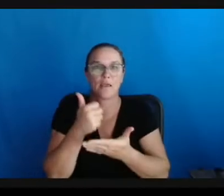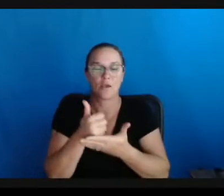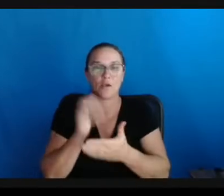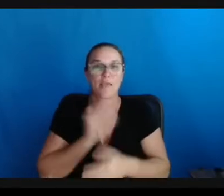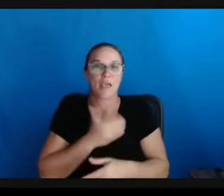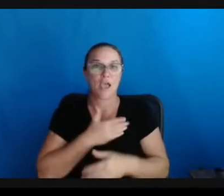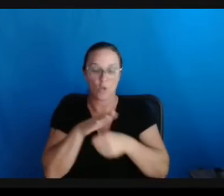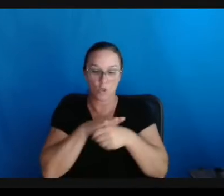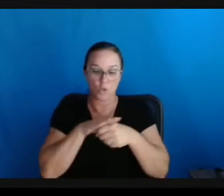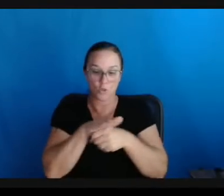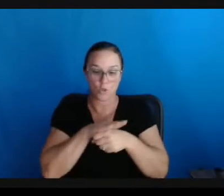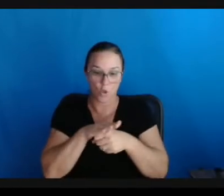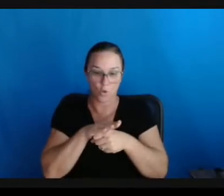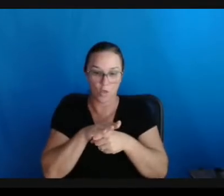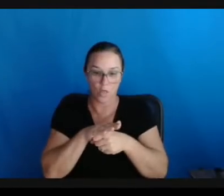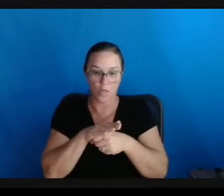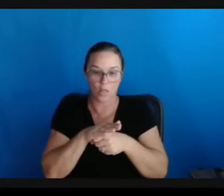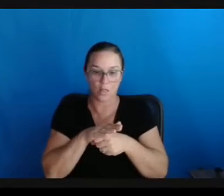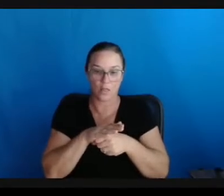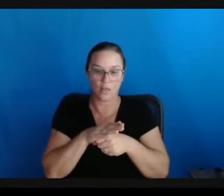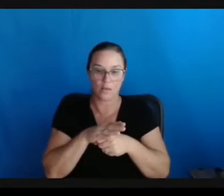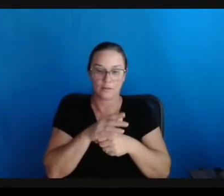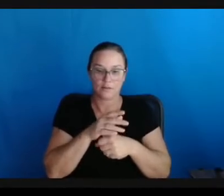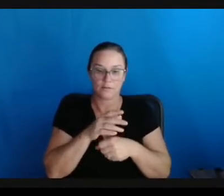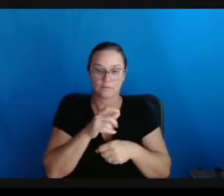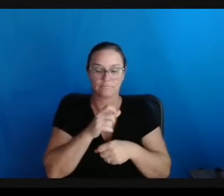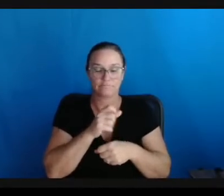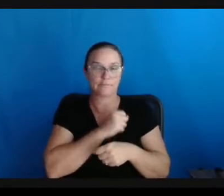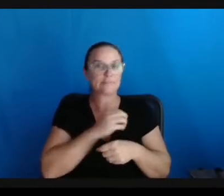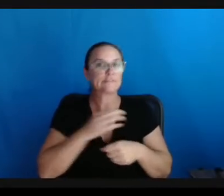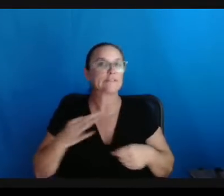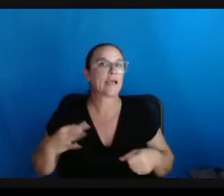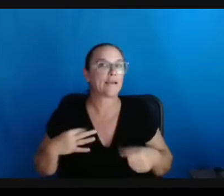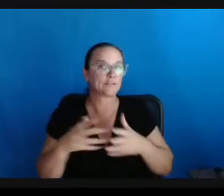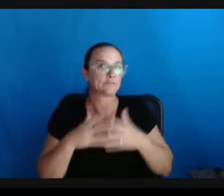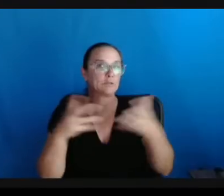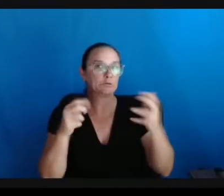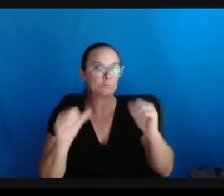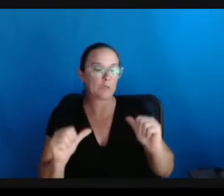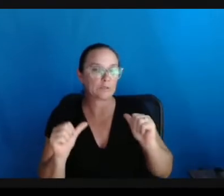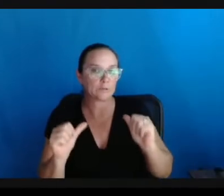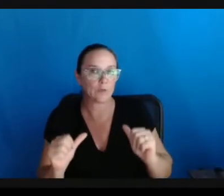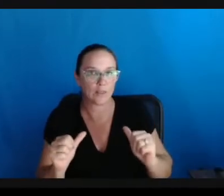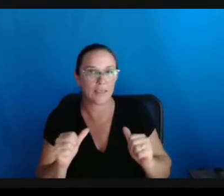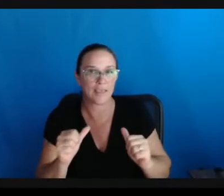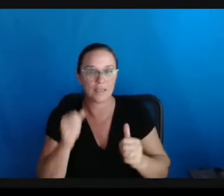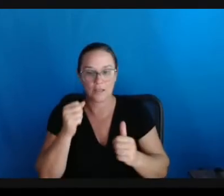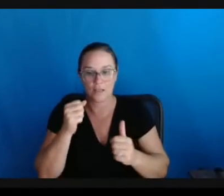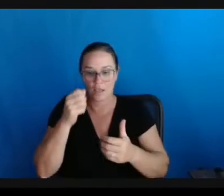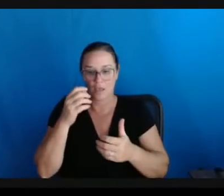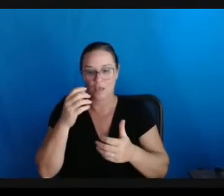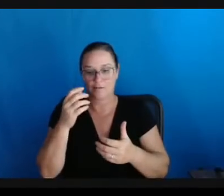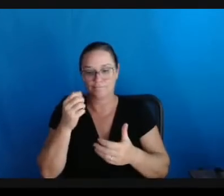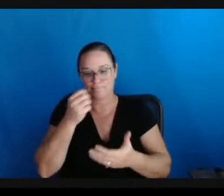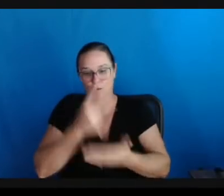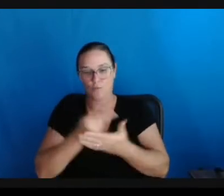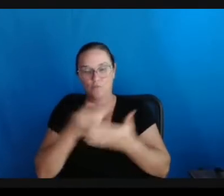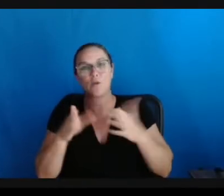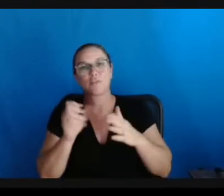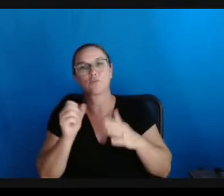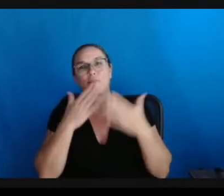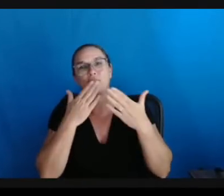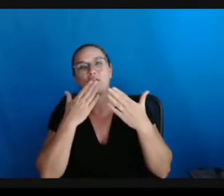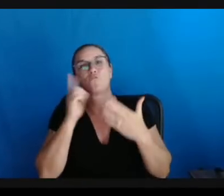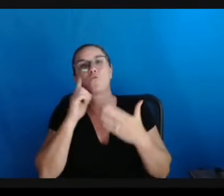local officials as much as possible and in a trustworthy, verifiable way. All that stuff's important. So mahalo for all your